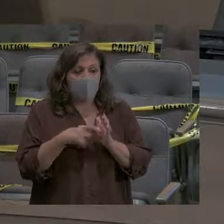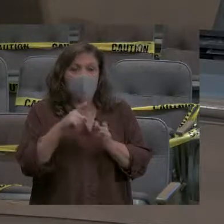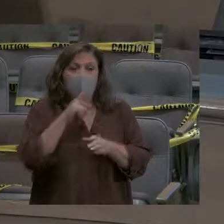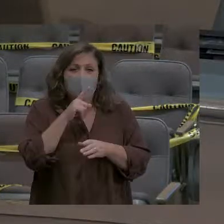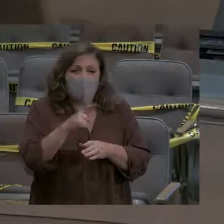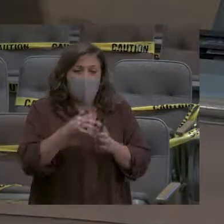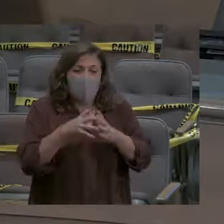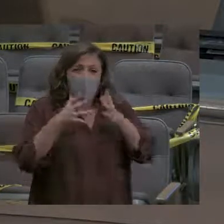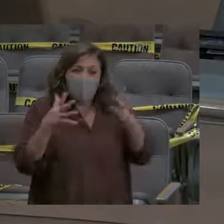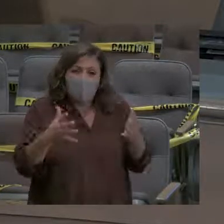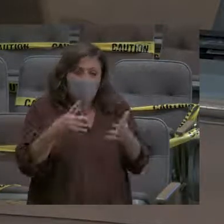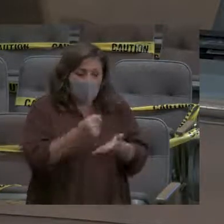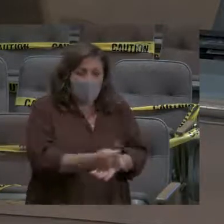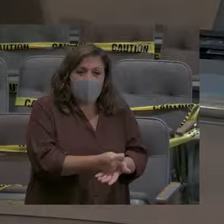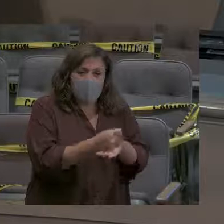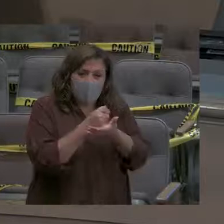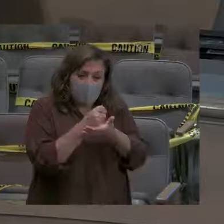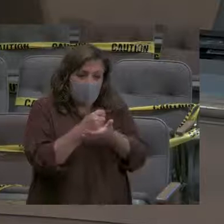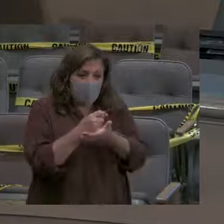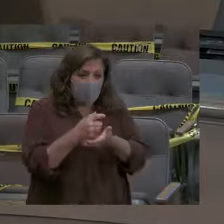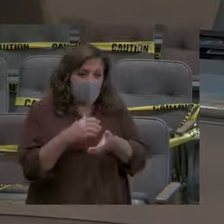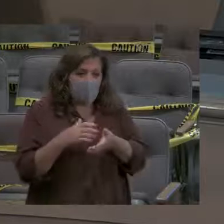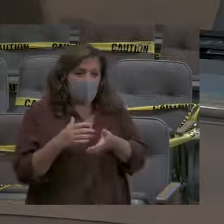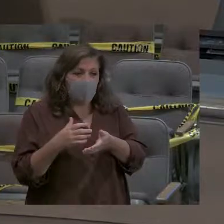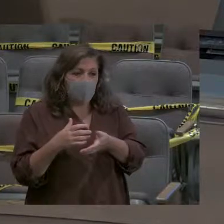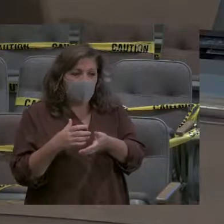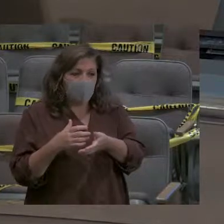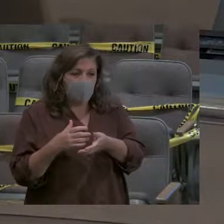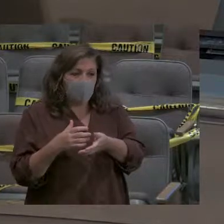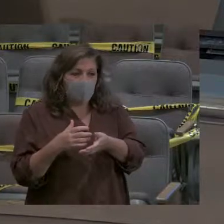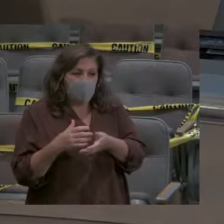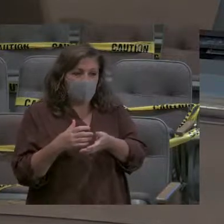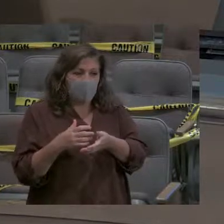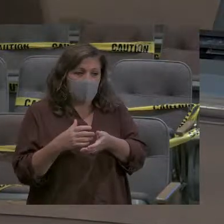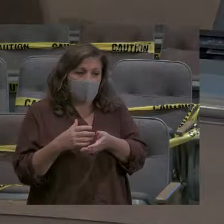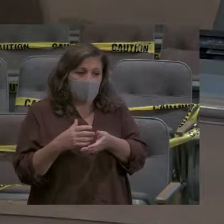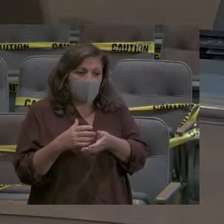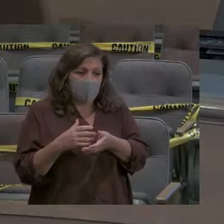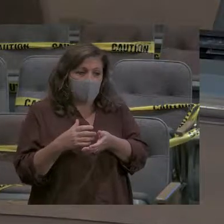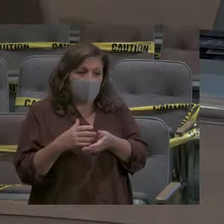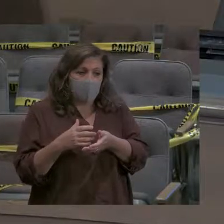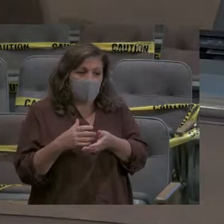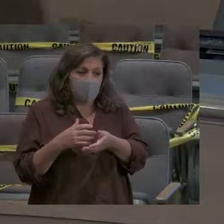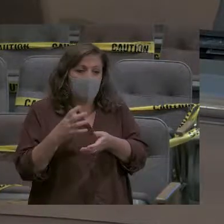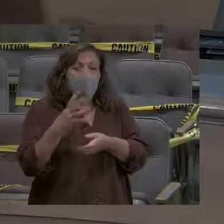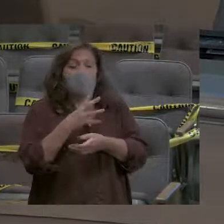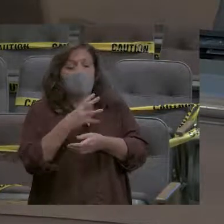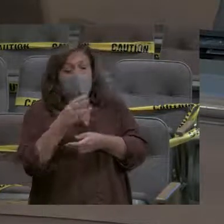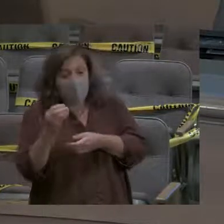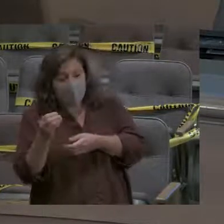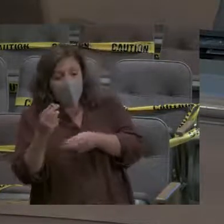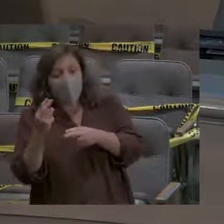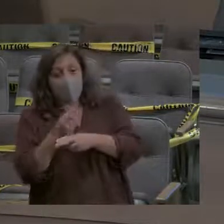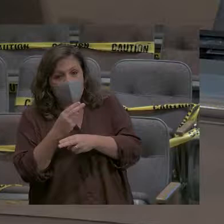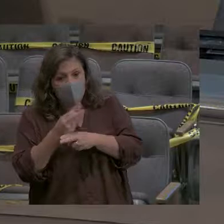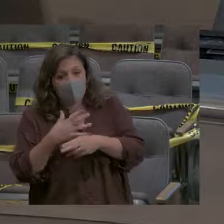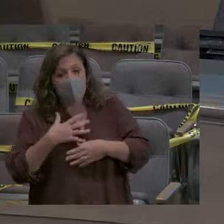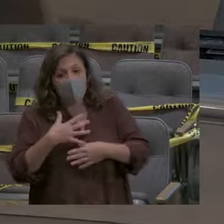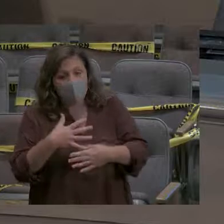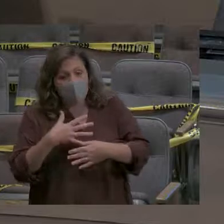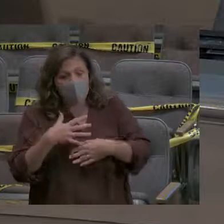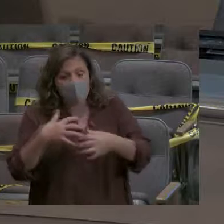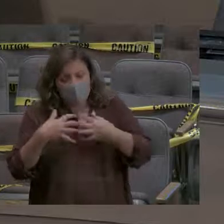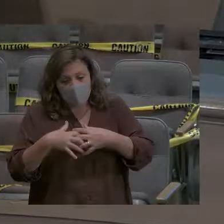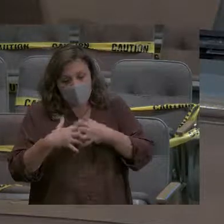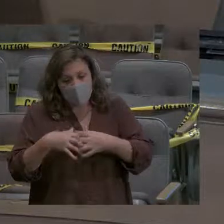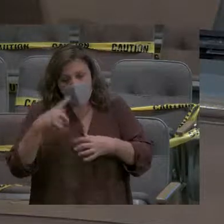therapy, which may include putting that patient on a mechanical ventilator to support